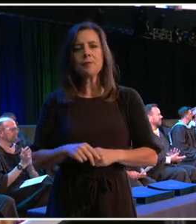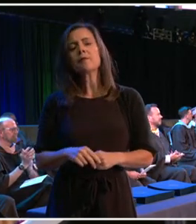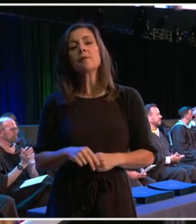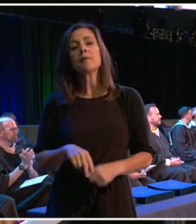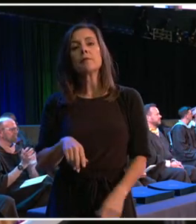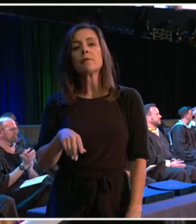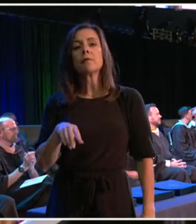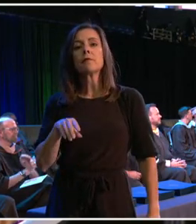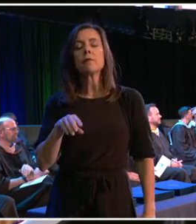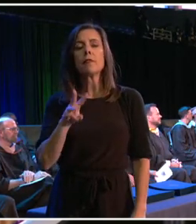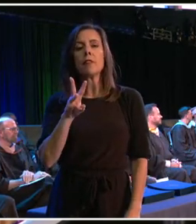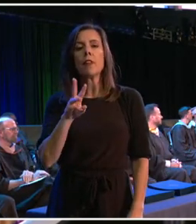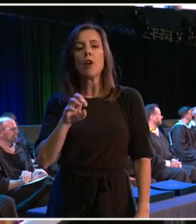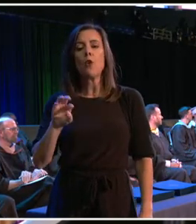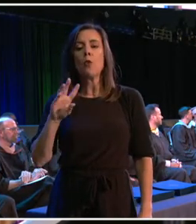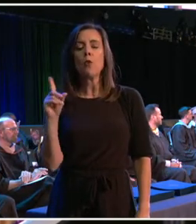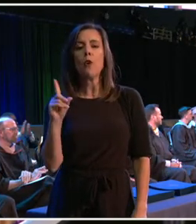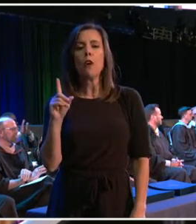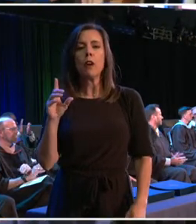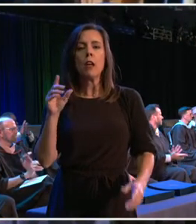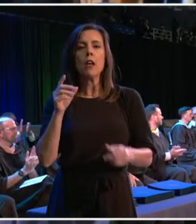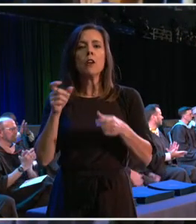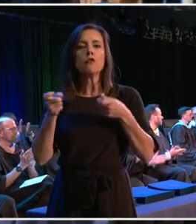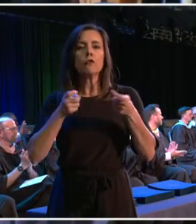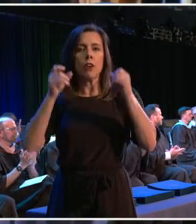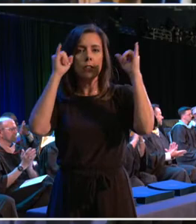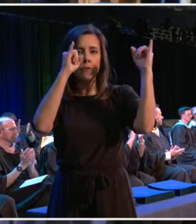Ms. Leslie Ward, Director of Instruction.